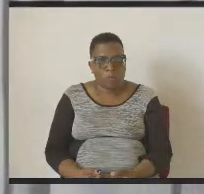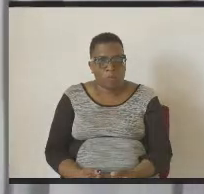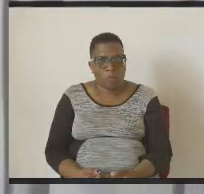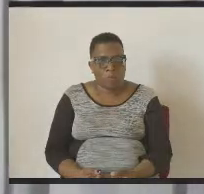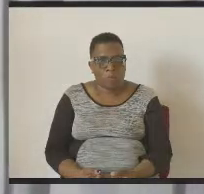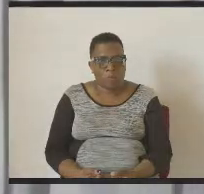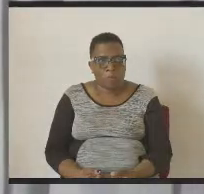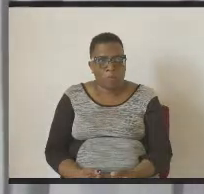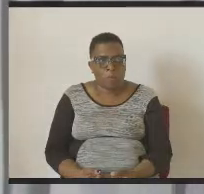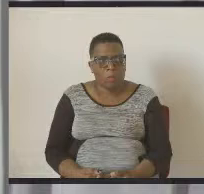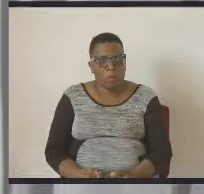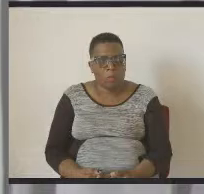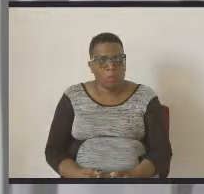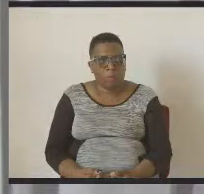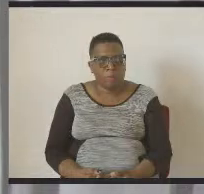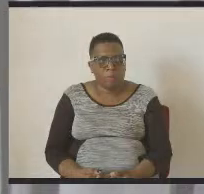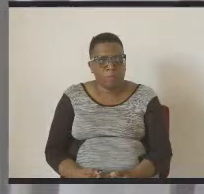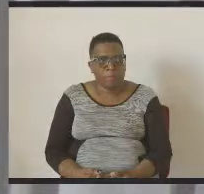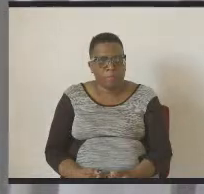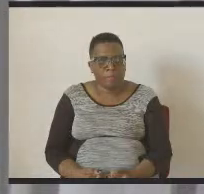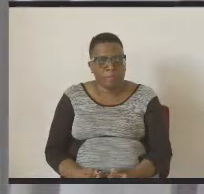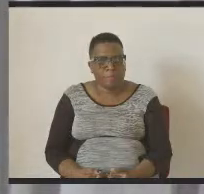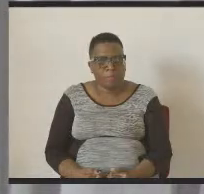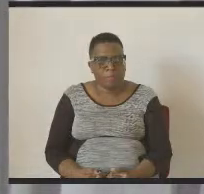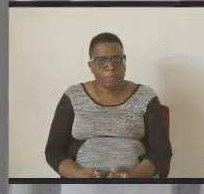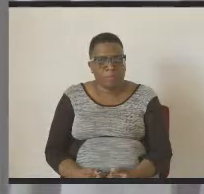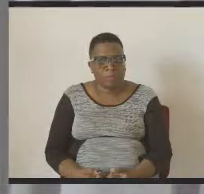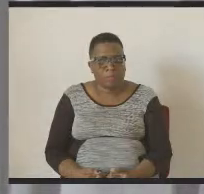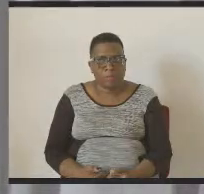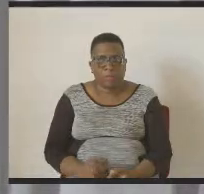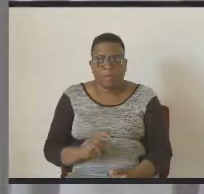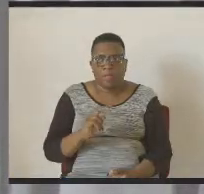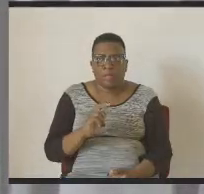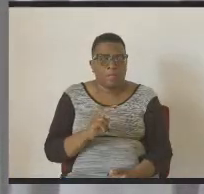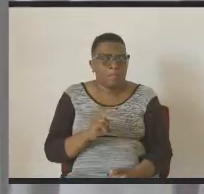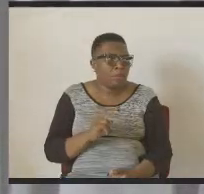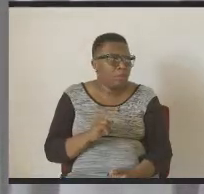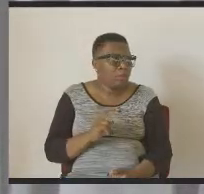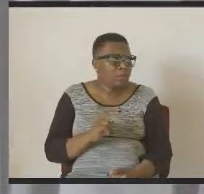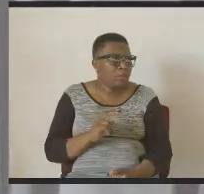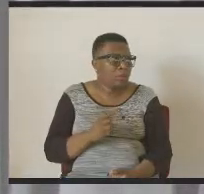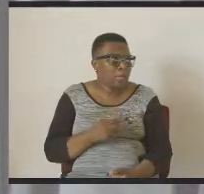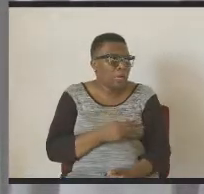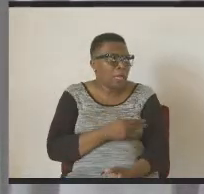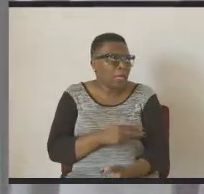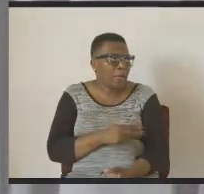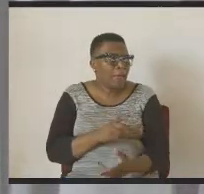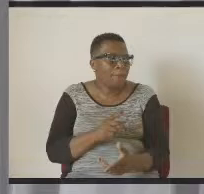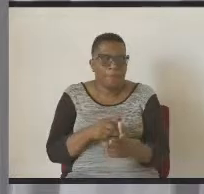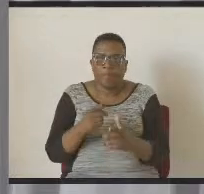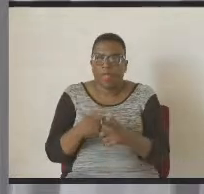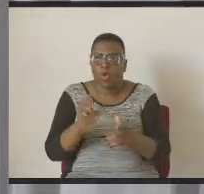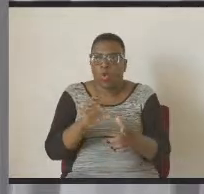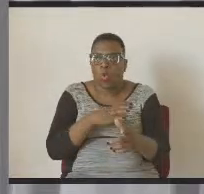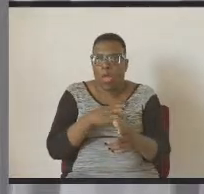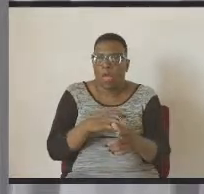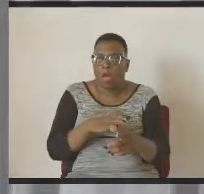the combined choir will minister to us in song. So, praise team.